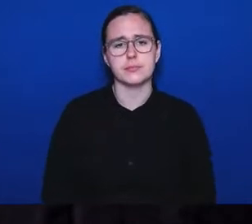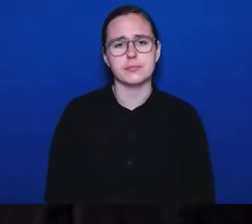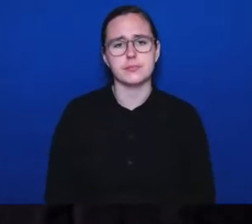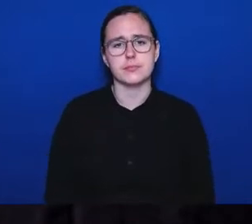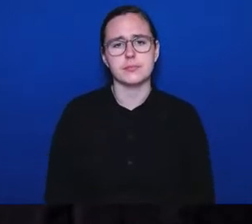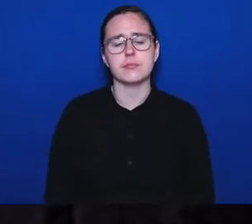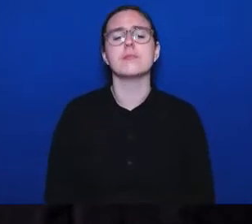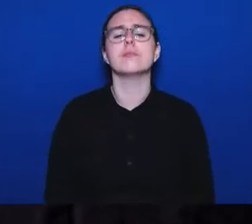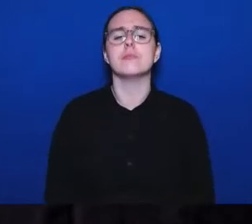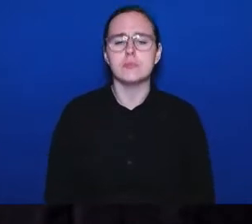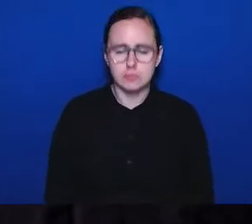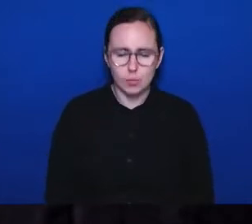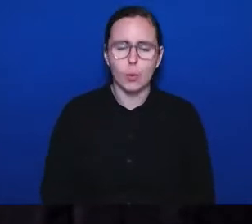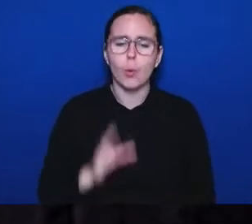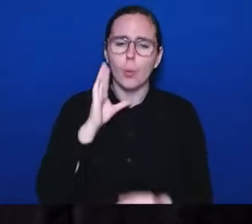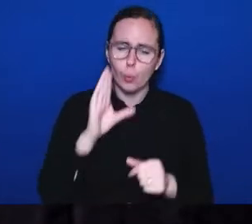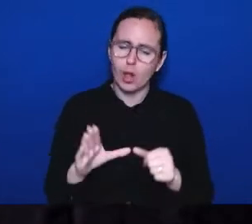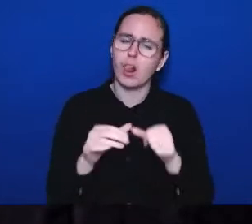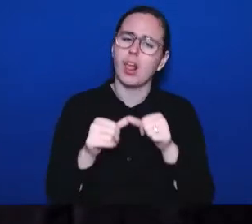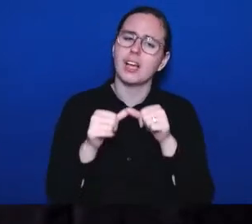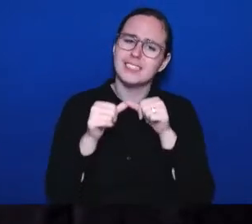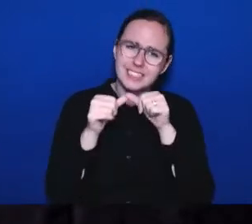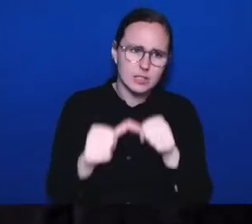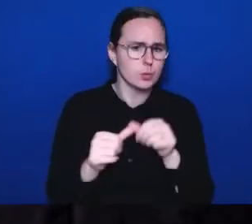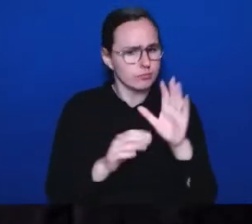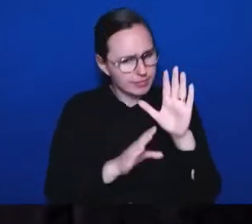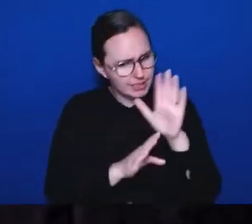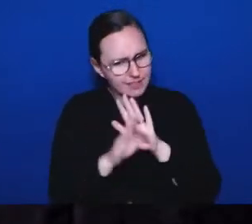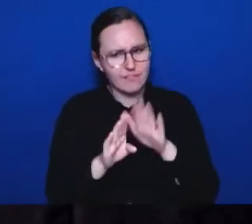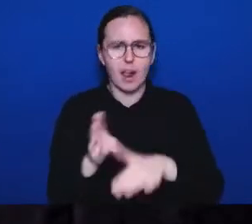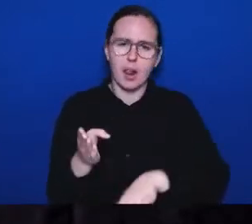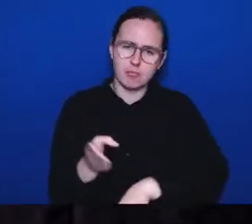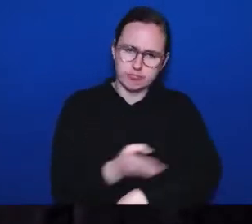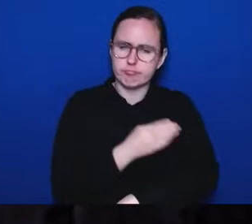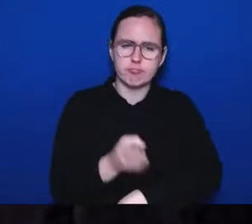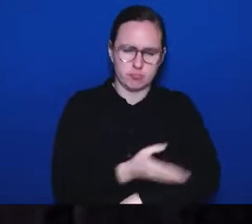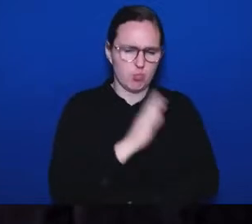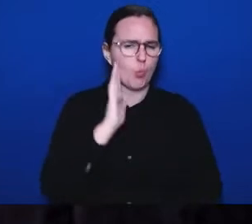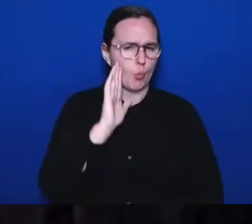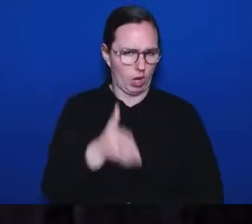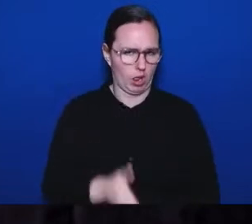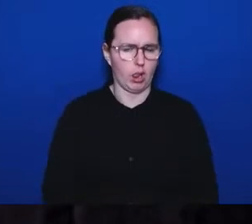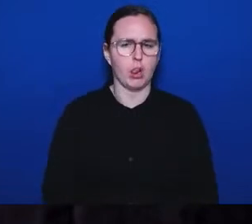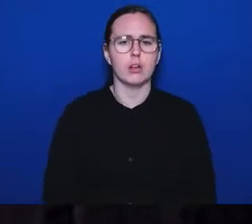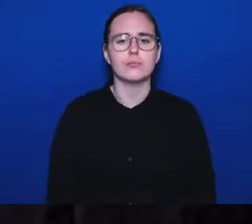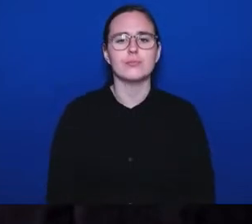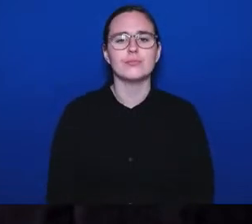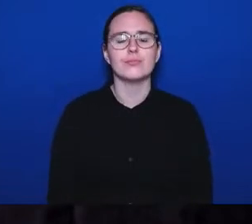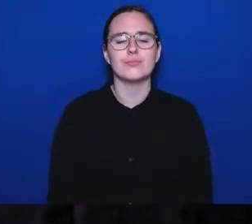all parts of our healthcare system. What this system does, it has been historically very